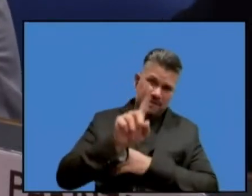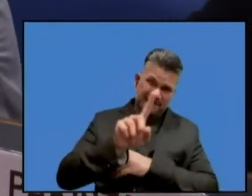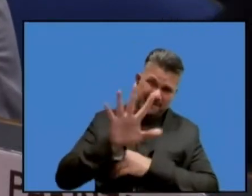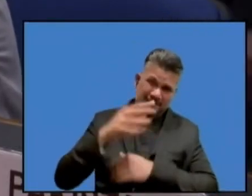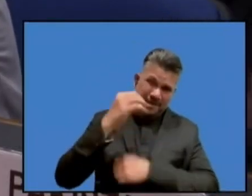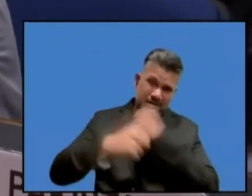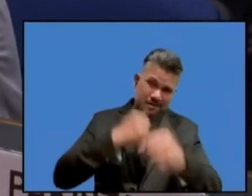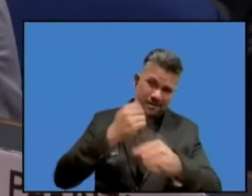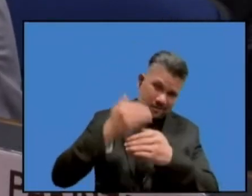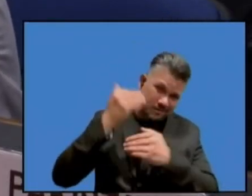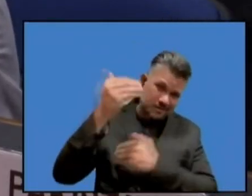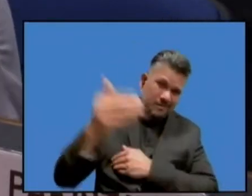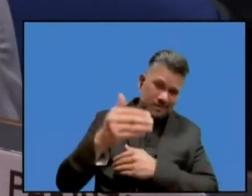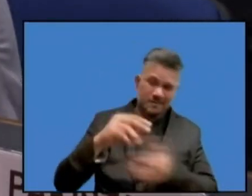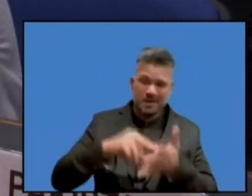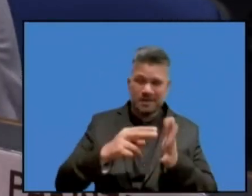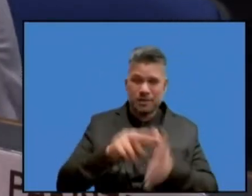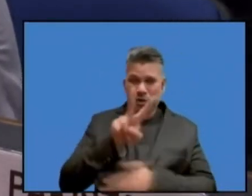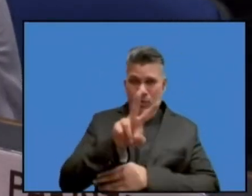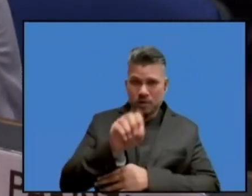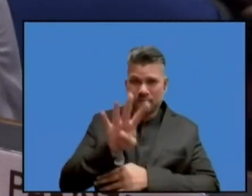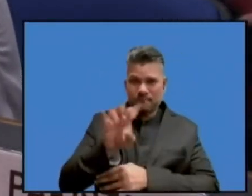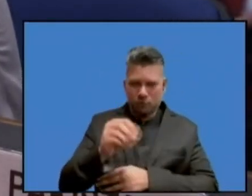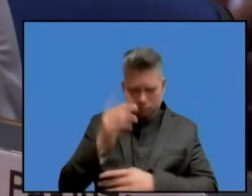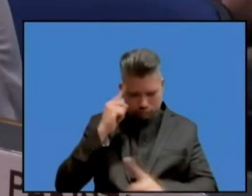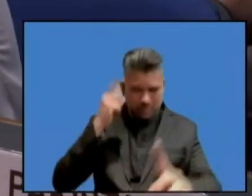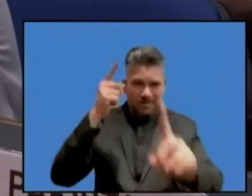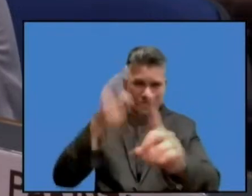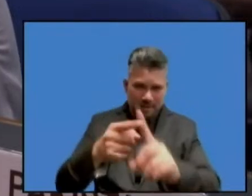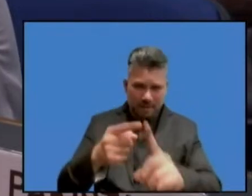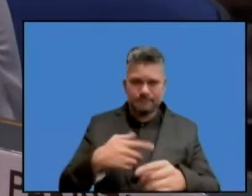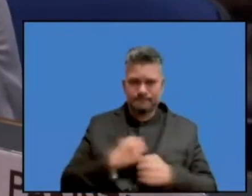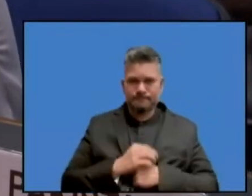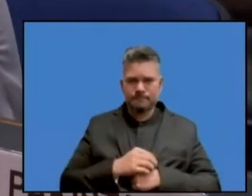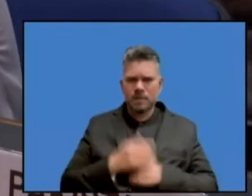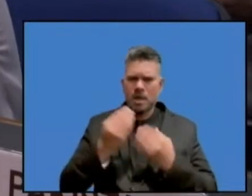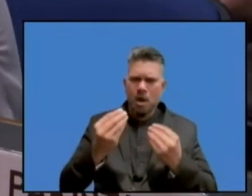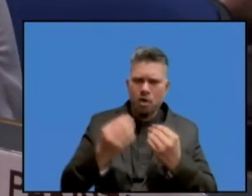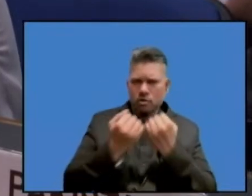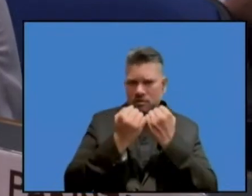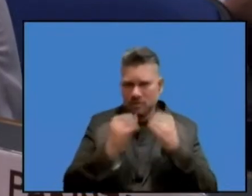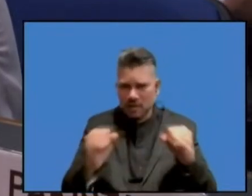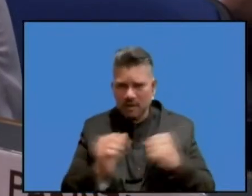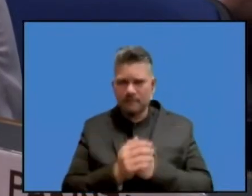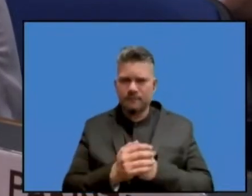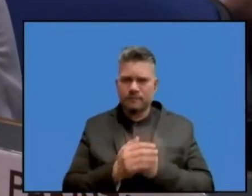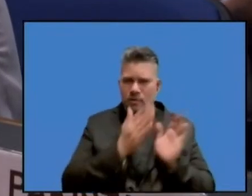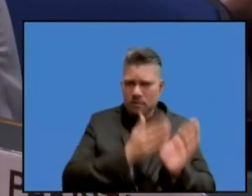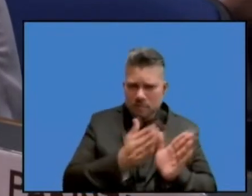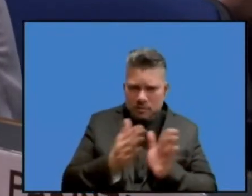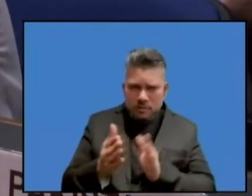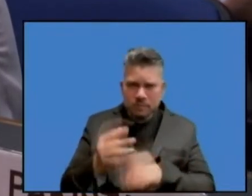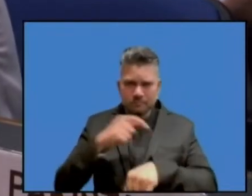of our collective future. Strategies for ensuring safe, orderly, and regular migration, and developing a